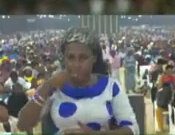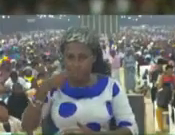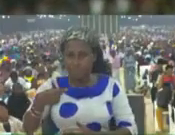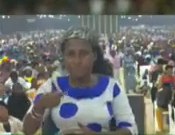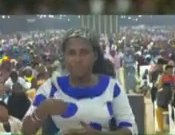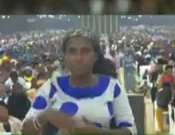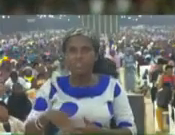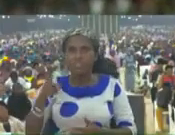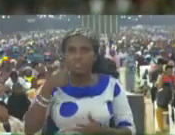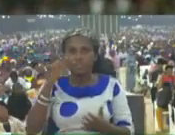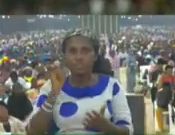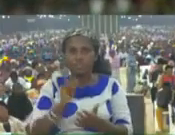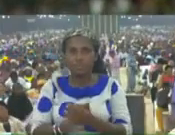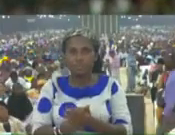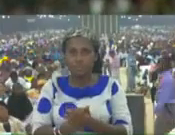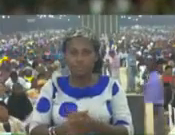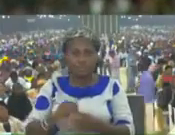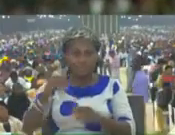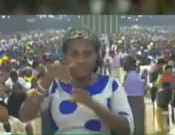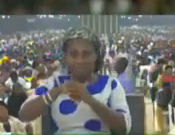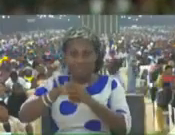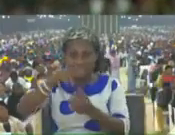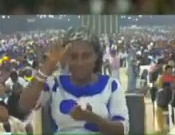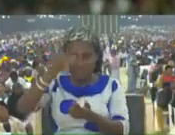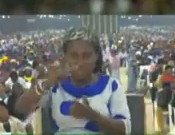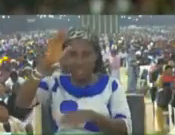and said, in less than 24 hours,